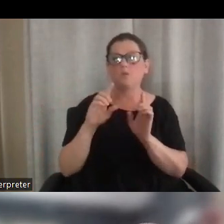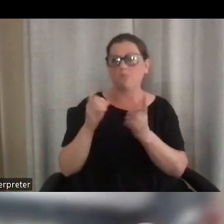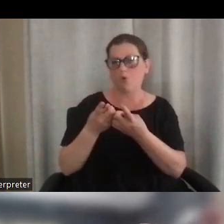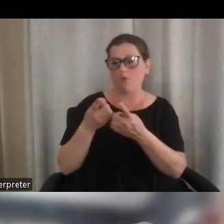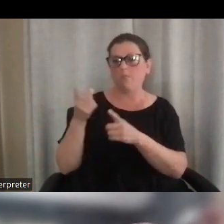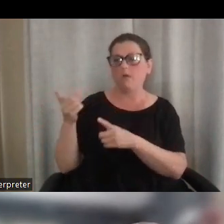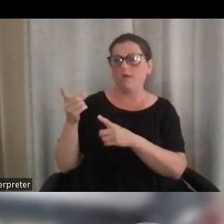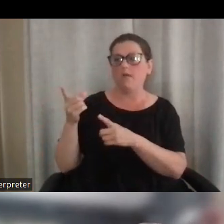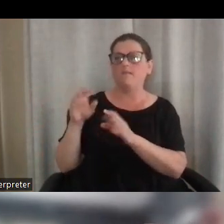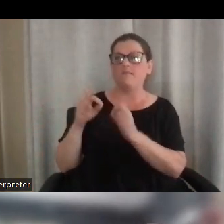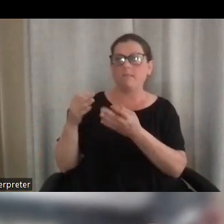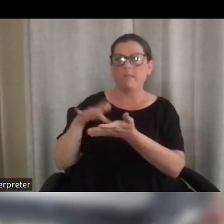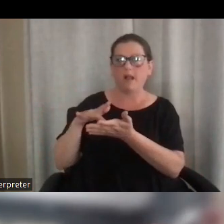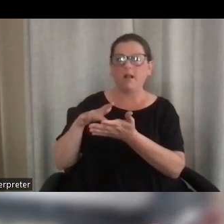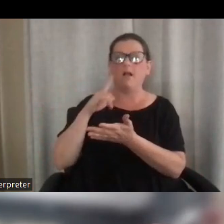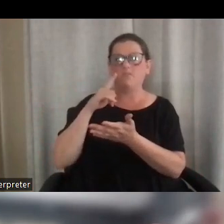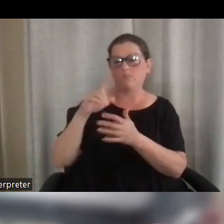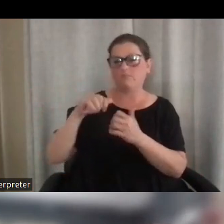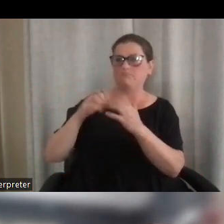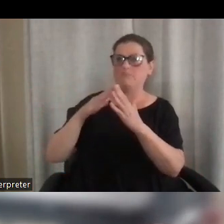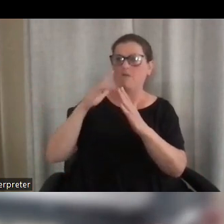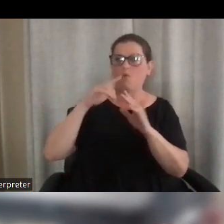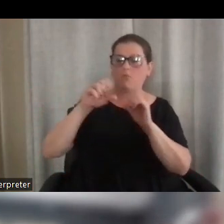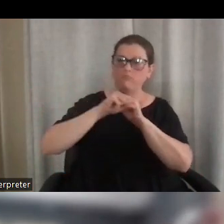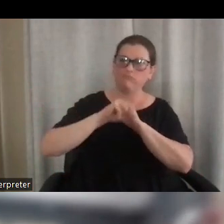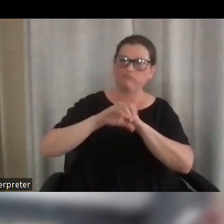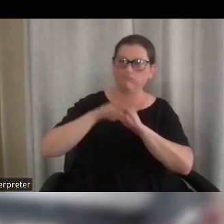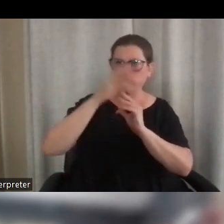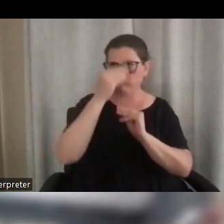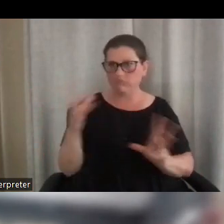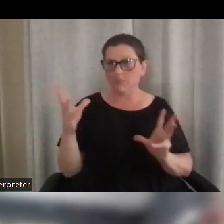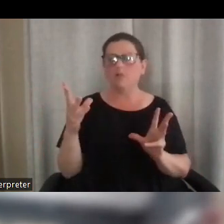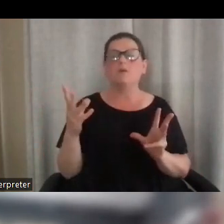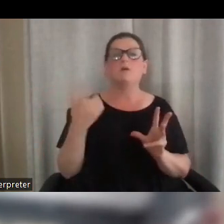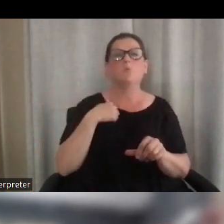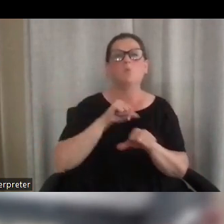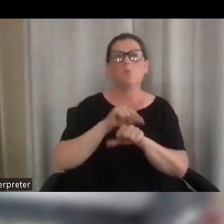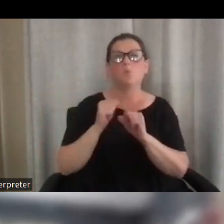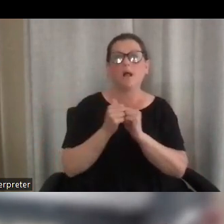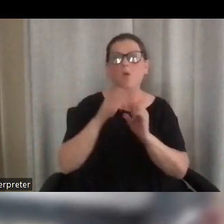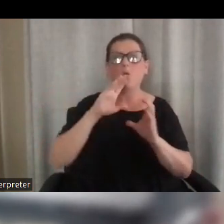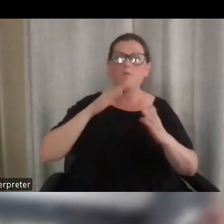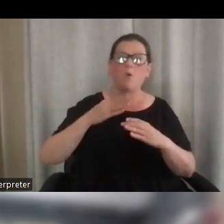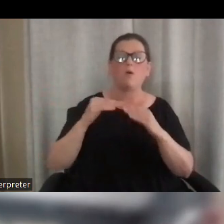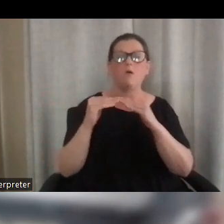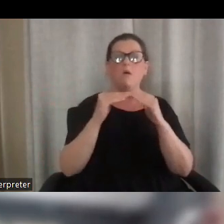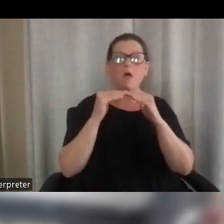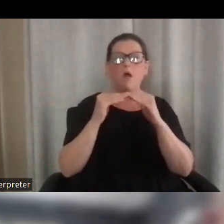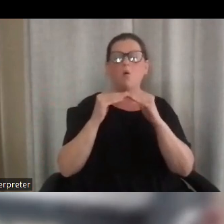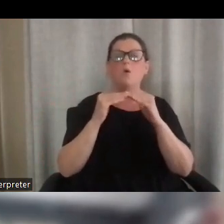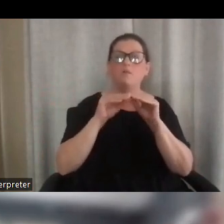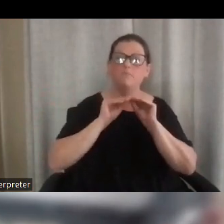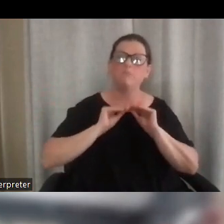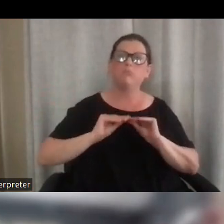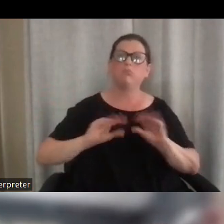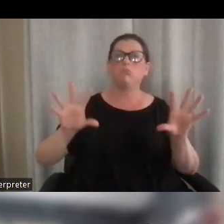up to roll out this new benefit. And through the course of work together, we are always focused on equitable rollout and implementation